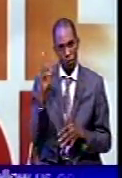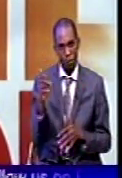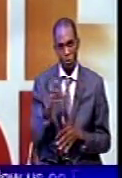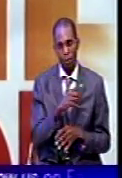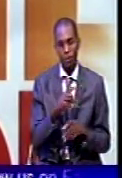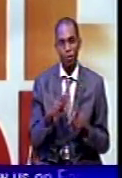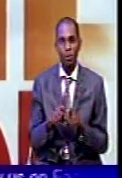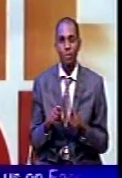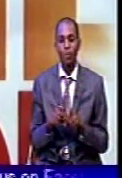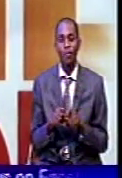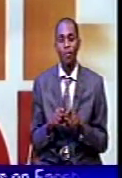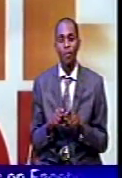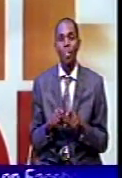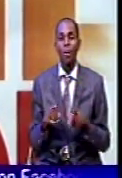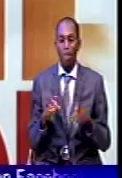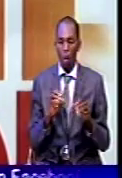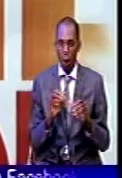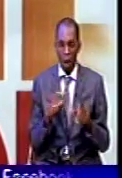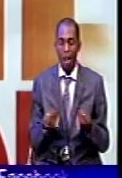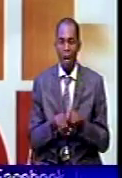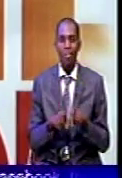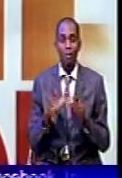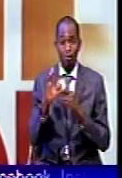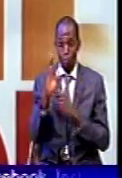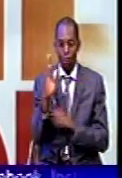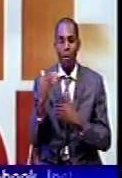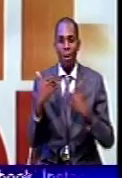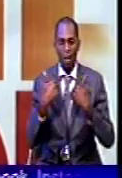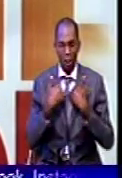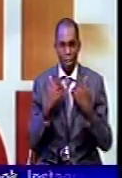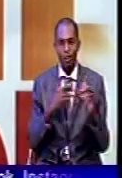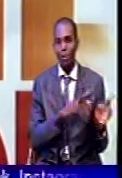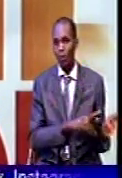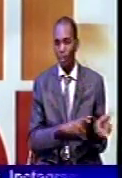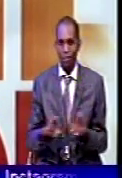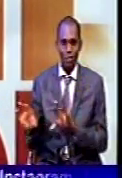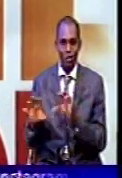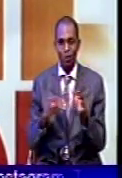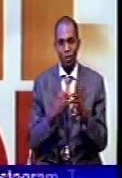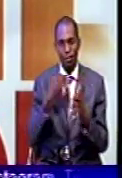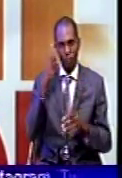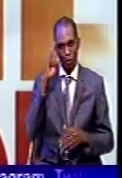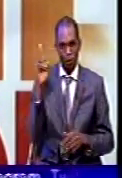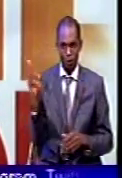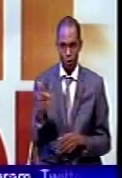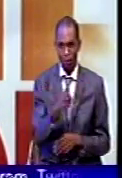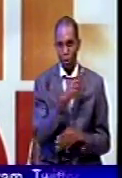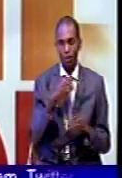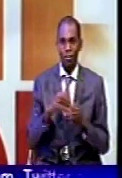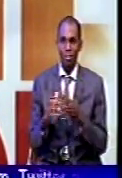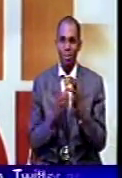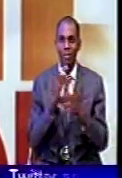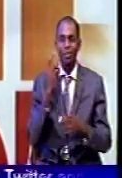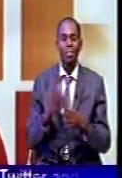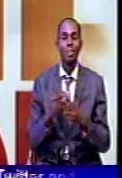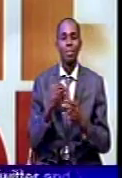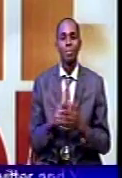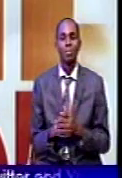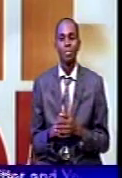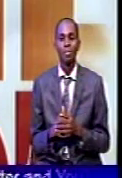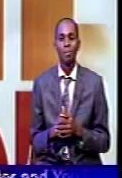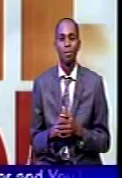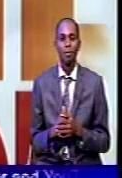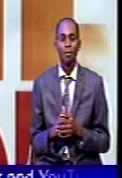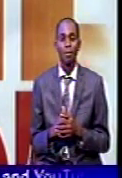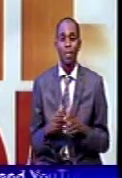CS, I noticed there's an object moving towards my navel, and it has been like that.